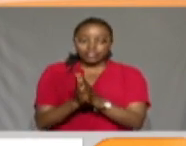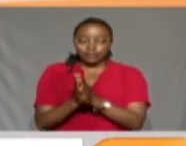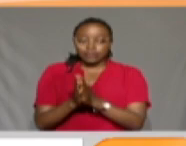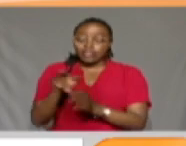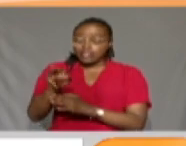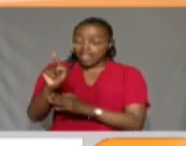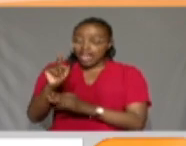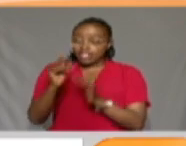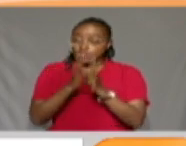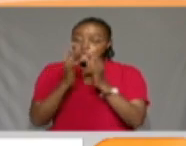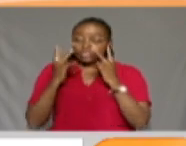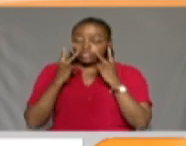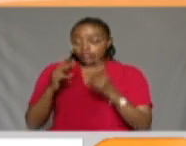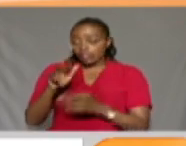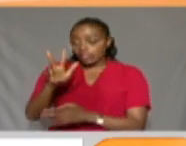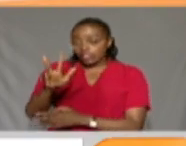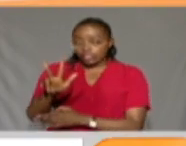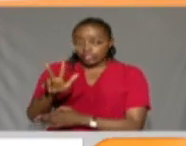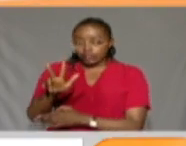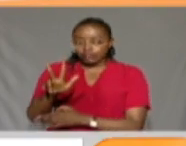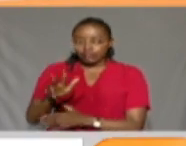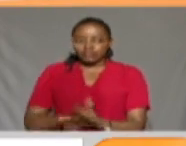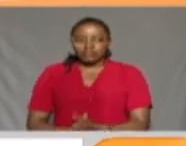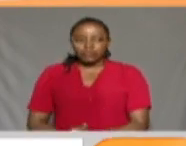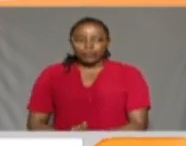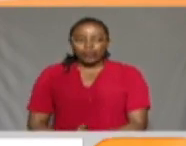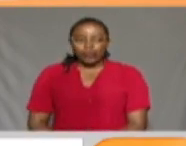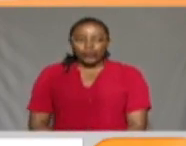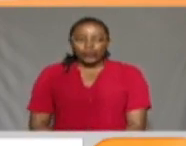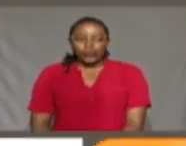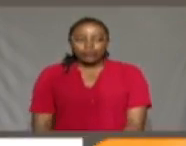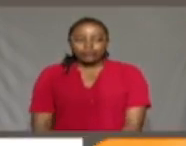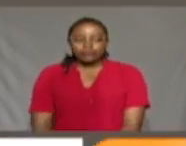their story, The Triple Threat.